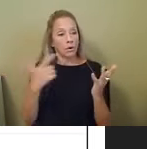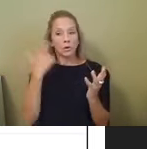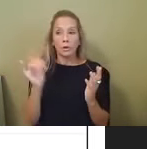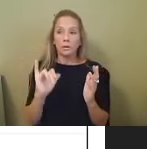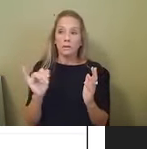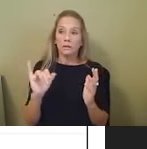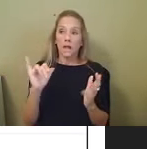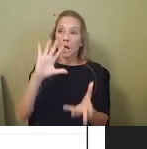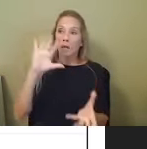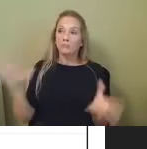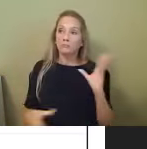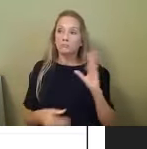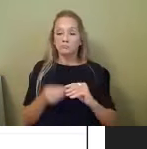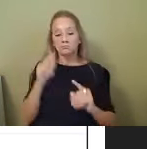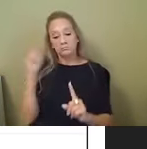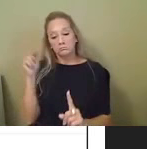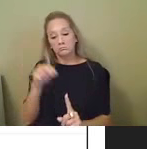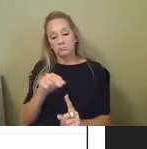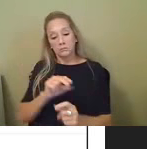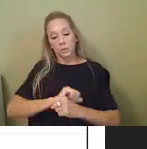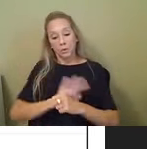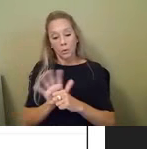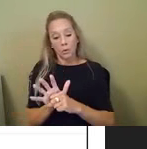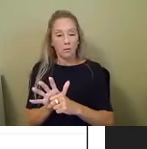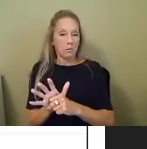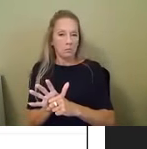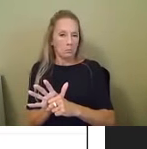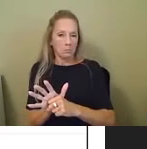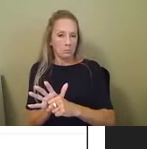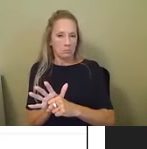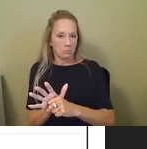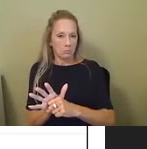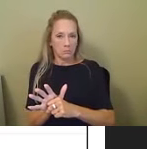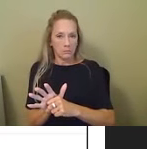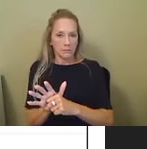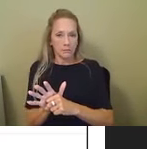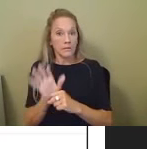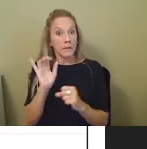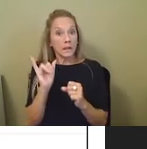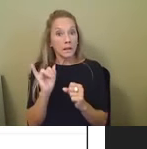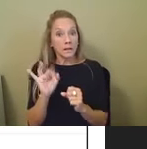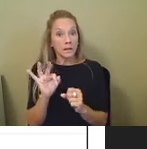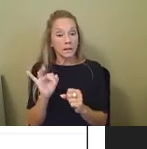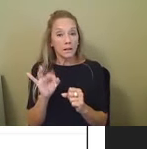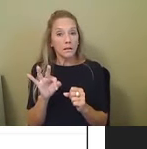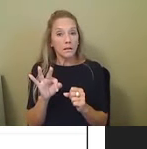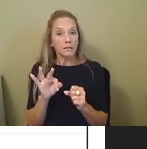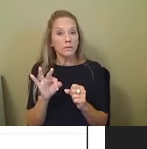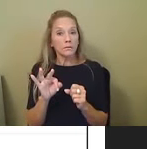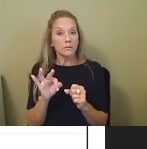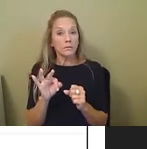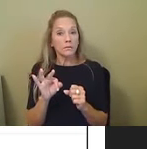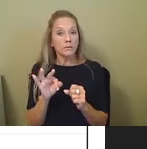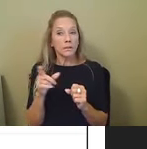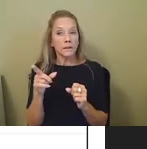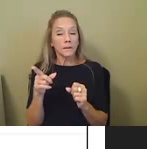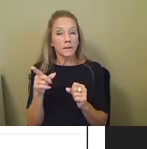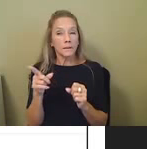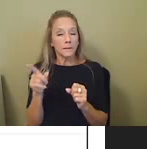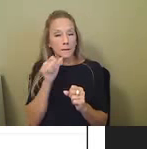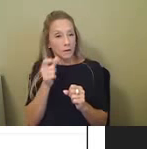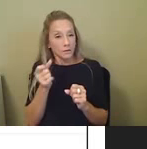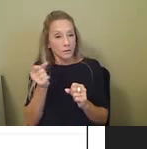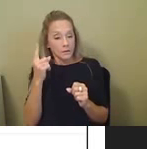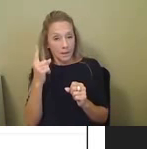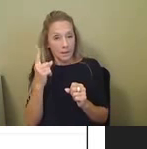from a COVID perspective in the community. And if anyone can't really put their arms around the importance